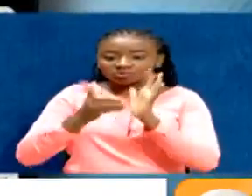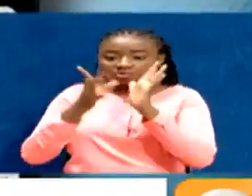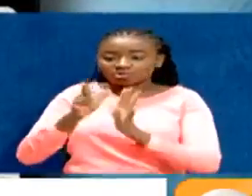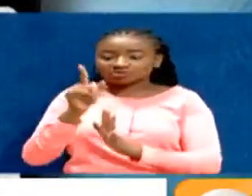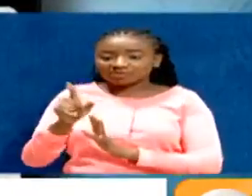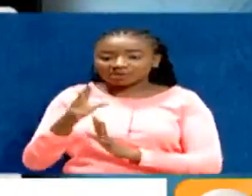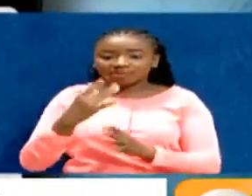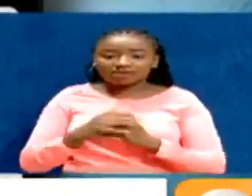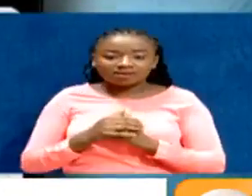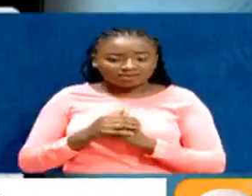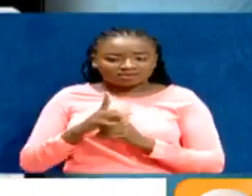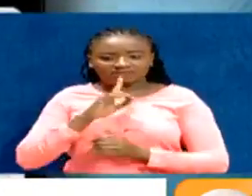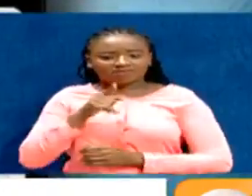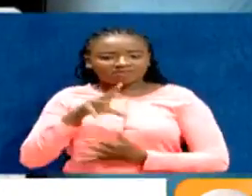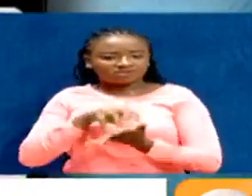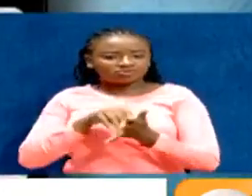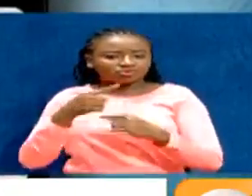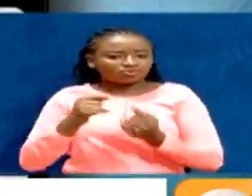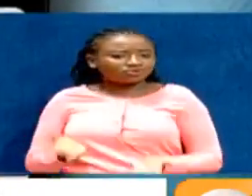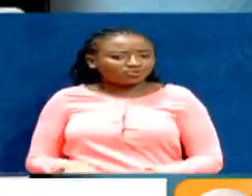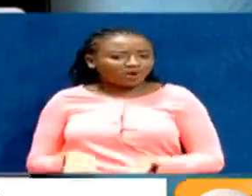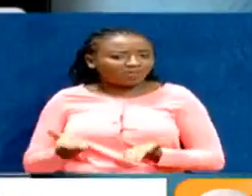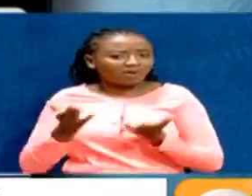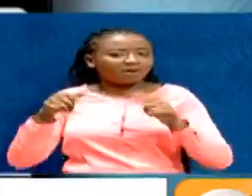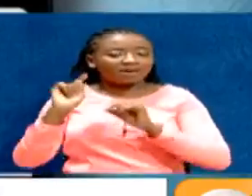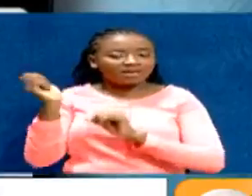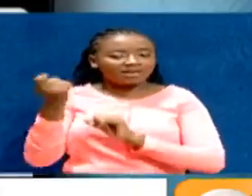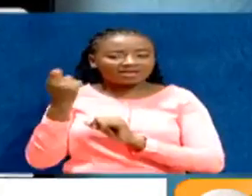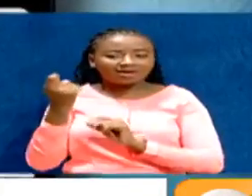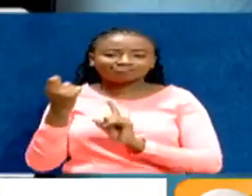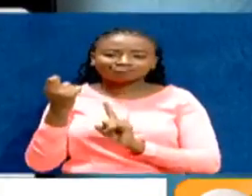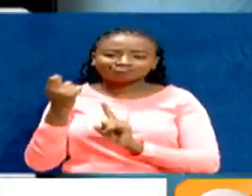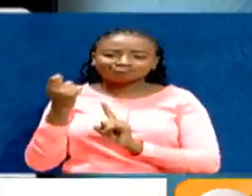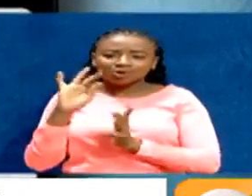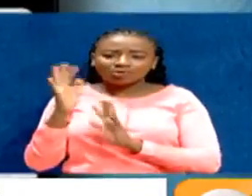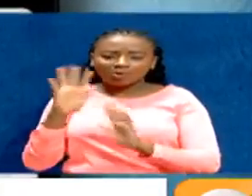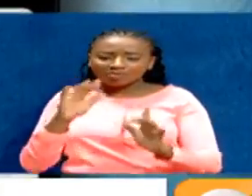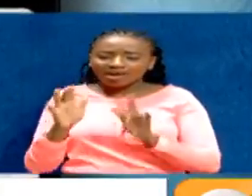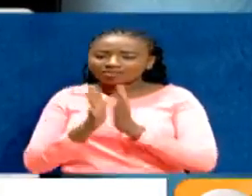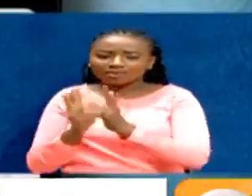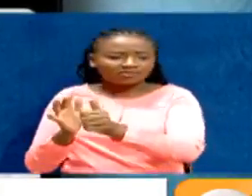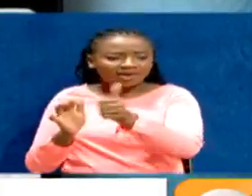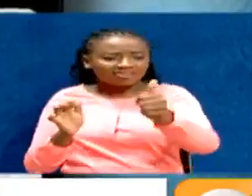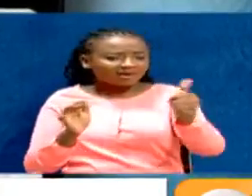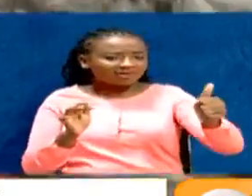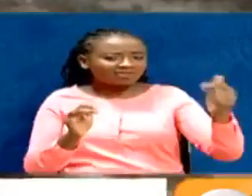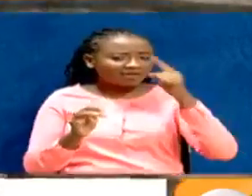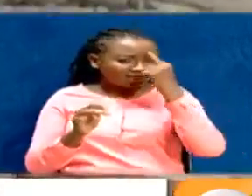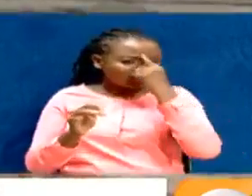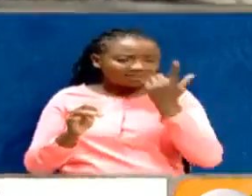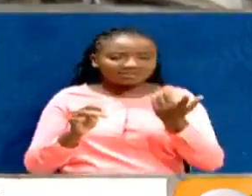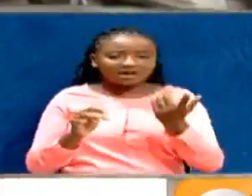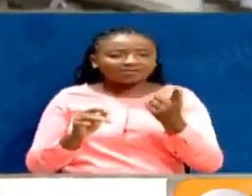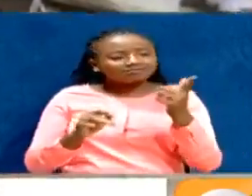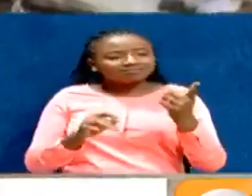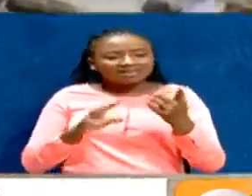pathologist, further observes that the improving situation in Kenya is a stark contrast to the unraveling escalating crisis in India, where the